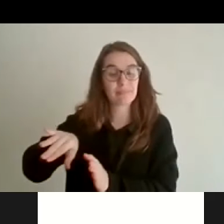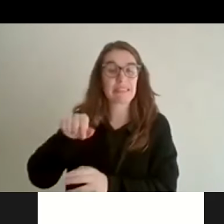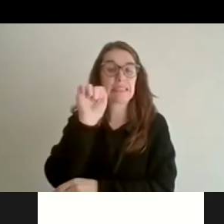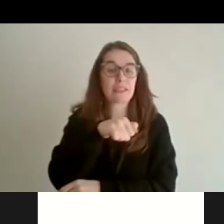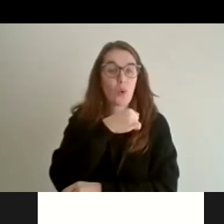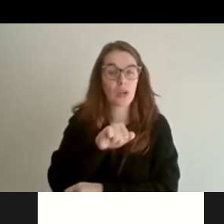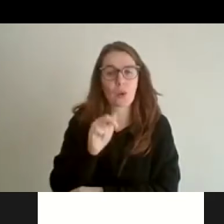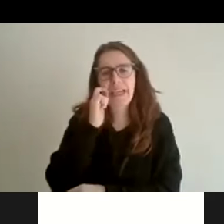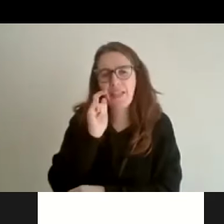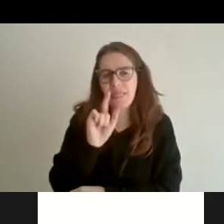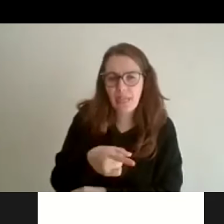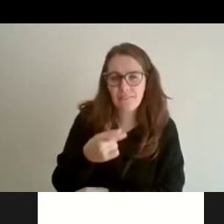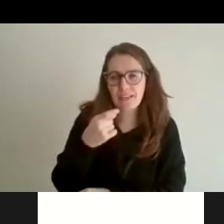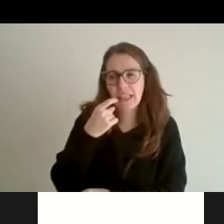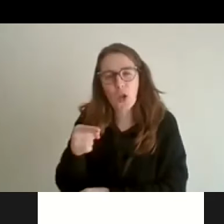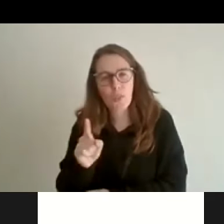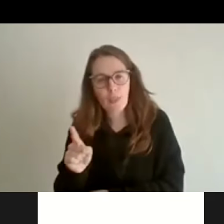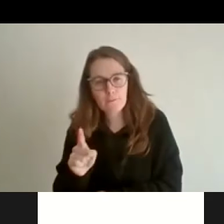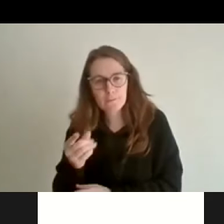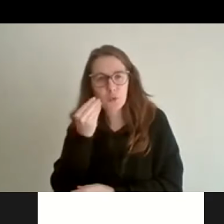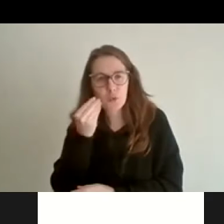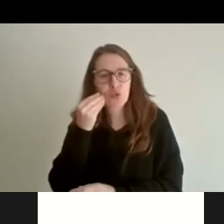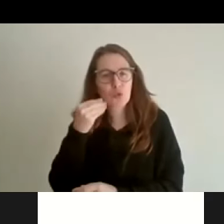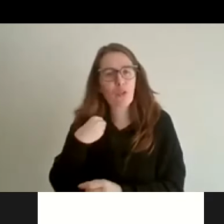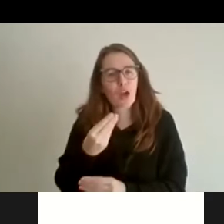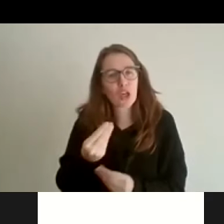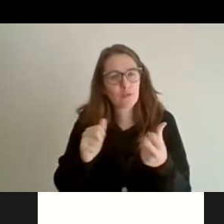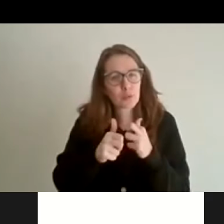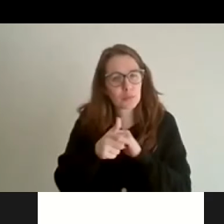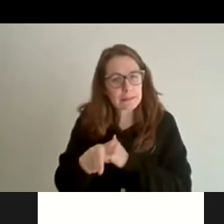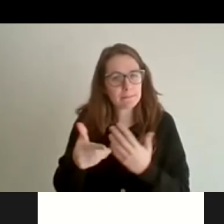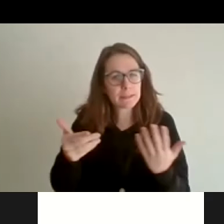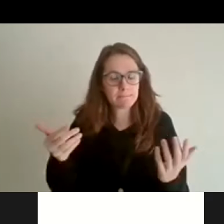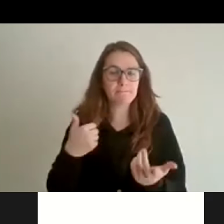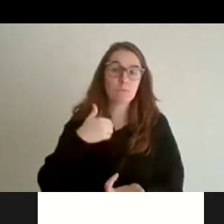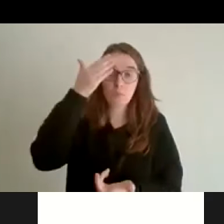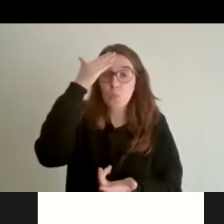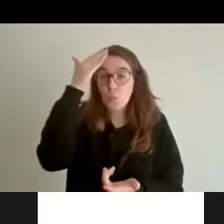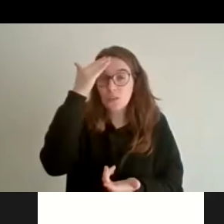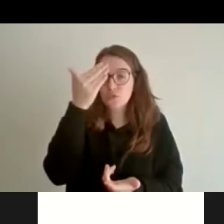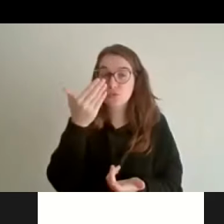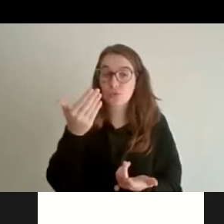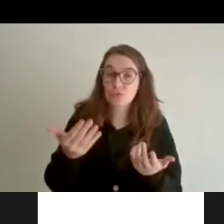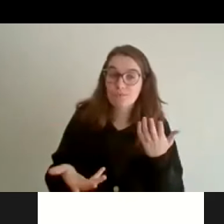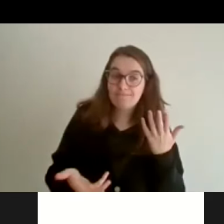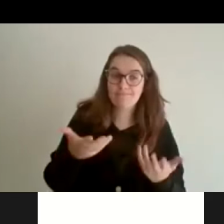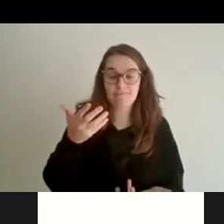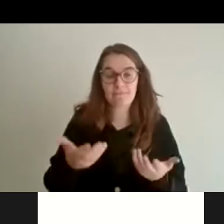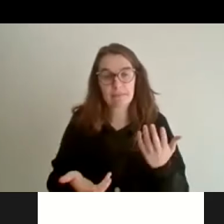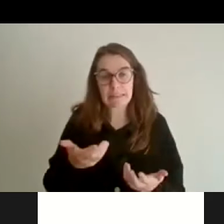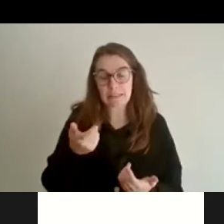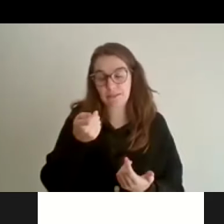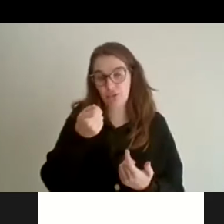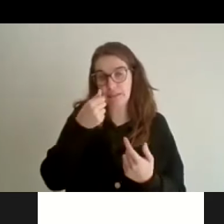class and who shouldn't? What is the norm and what is not? And I think it's a little bit of a dangerous idea.